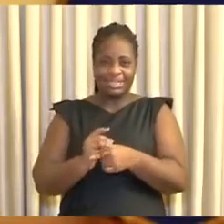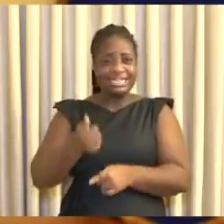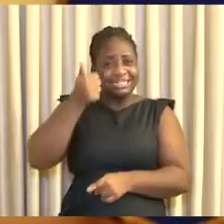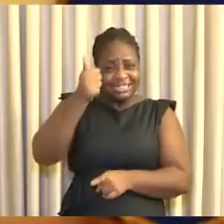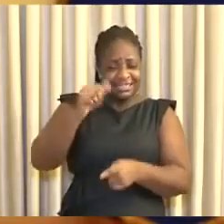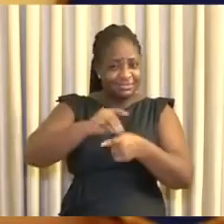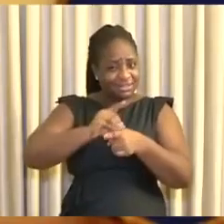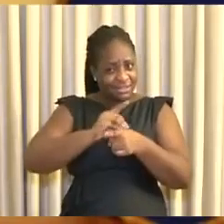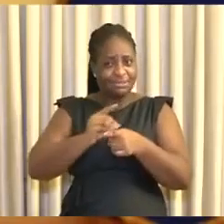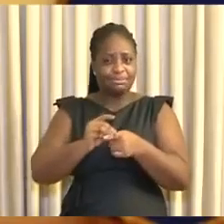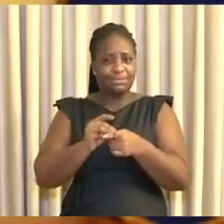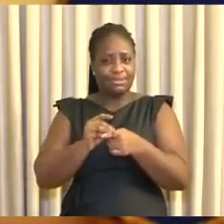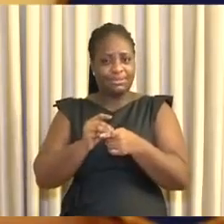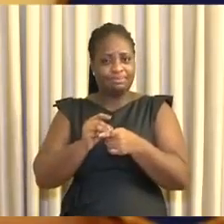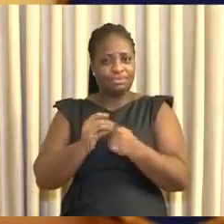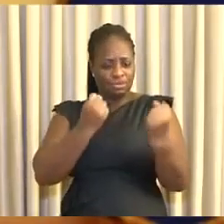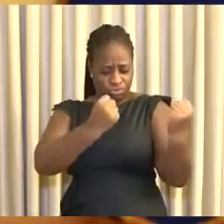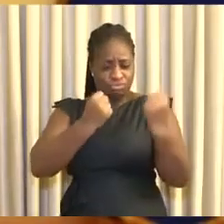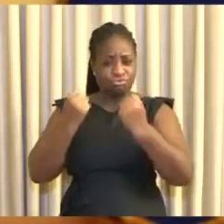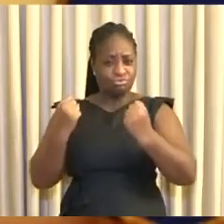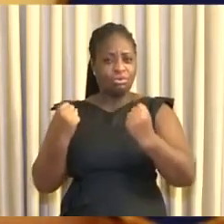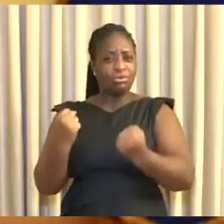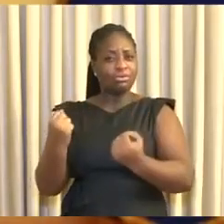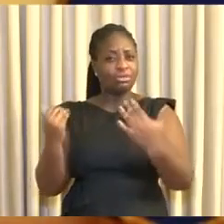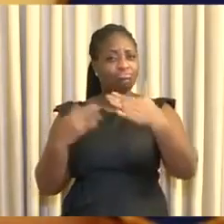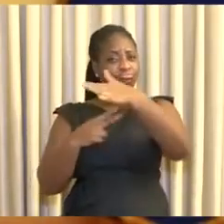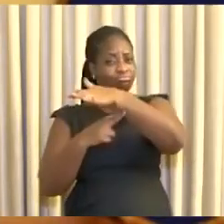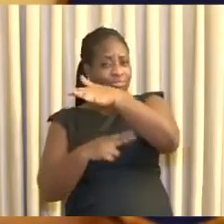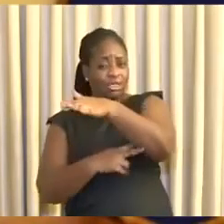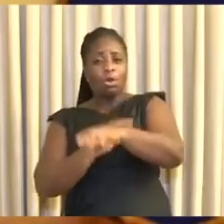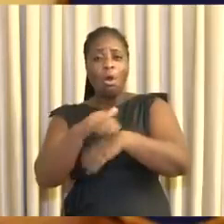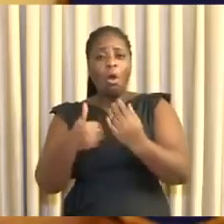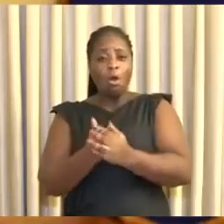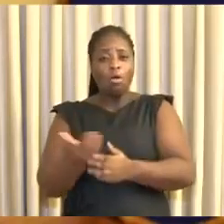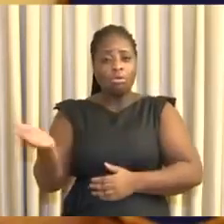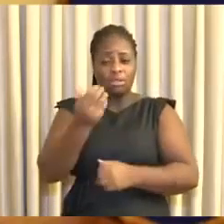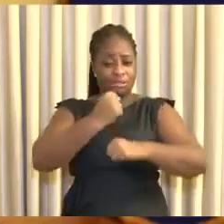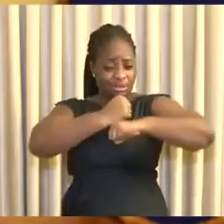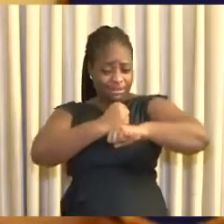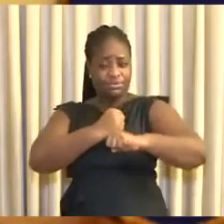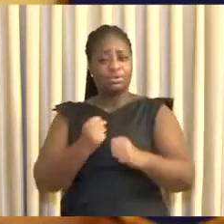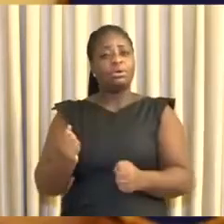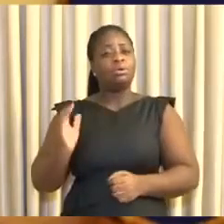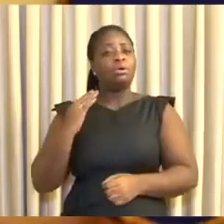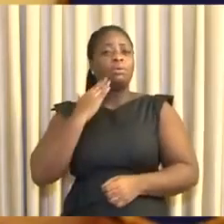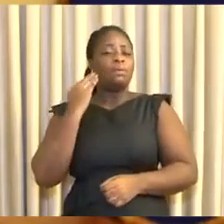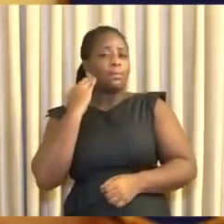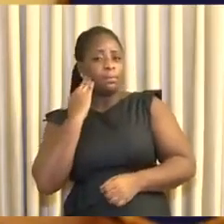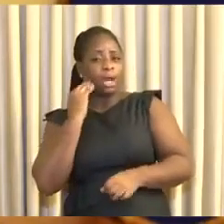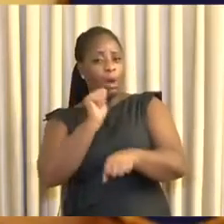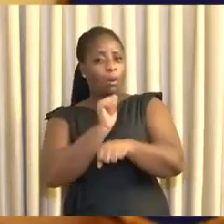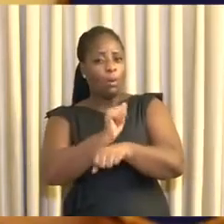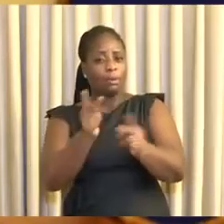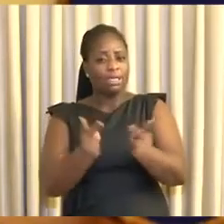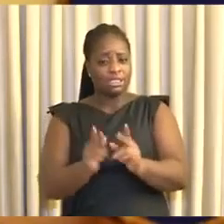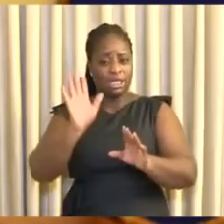Discipline, self-discipline, is that strong bridge that all of us, from the safety of our homes,